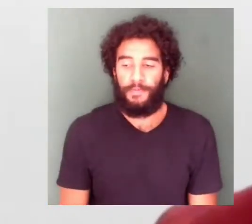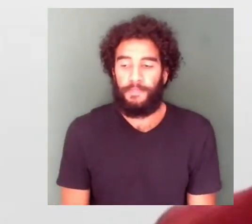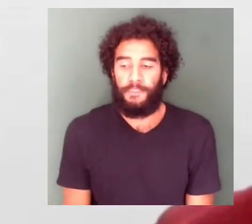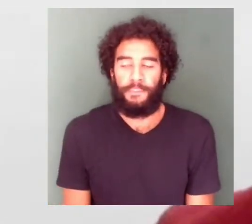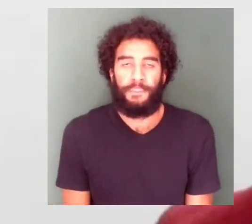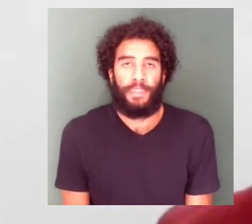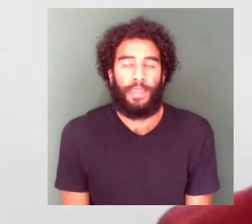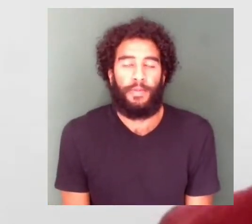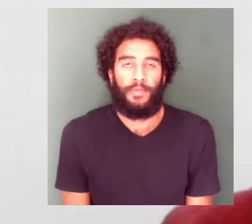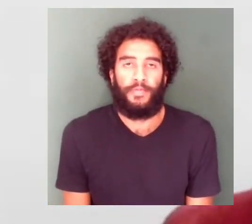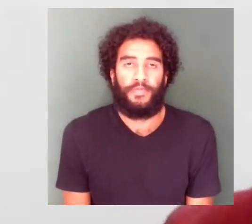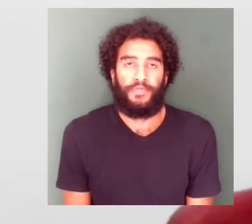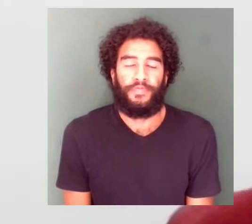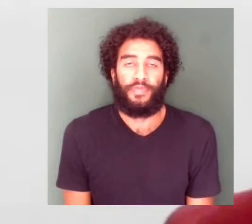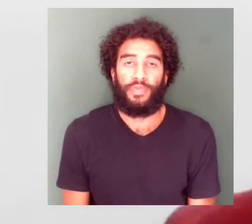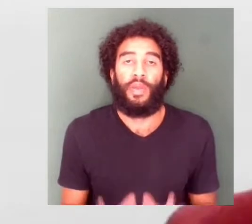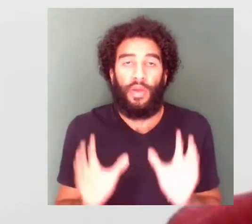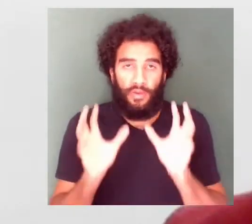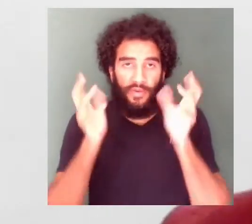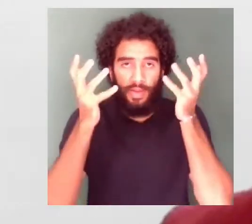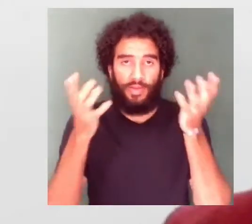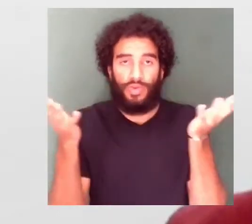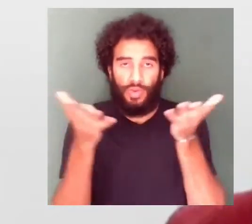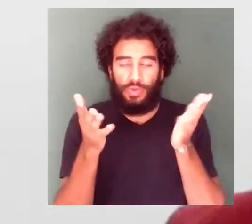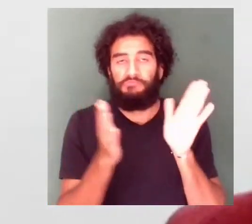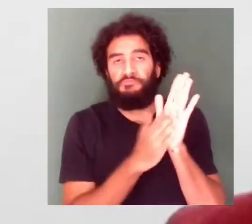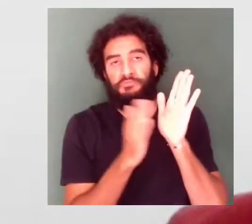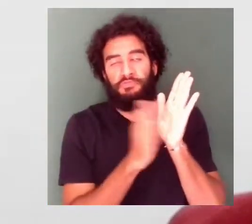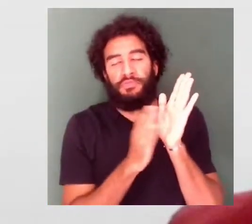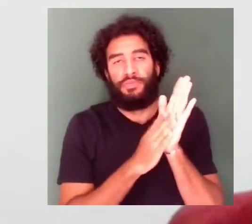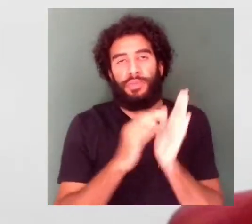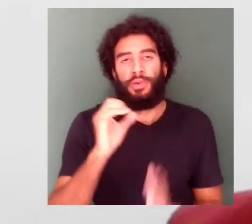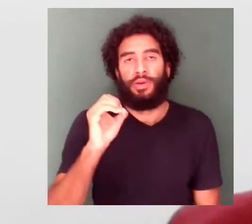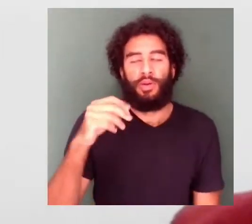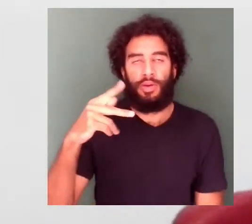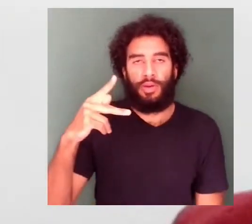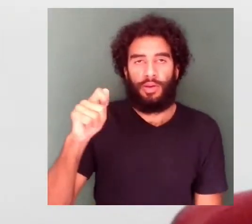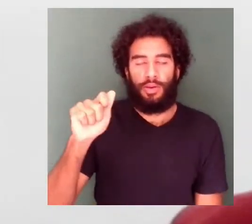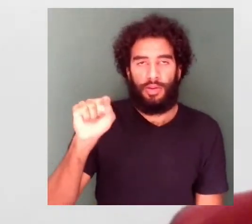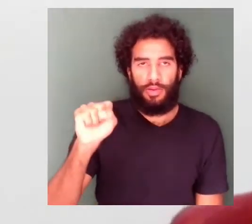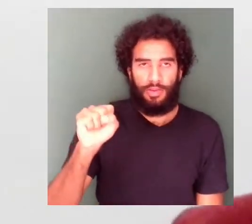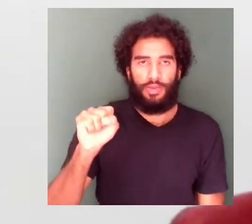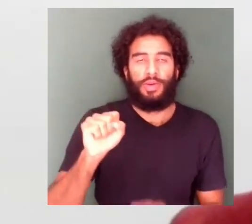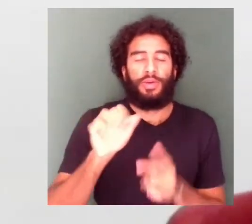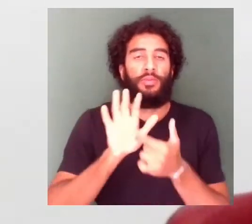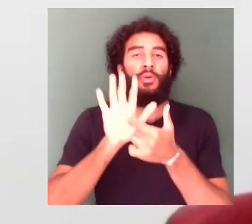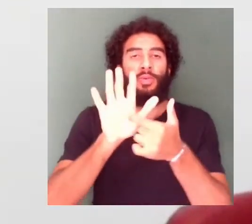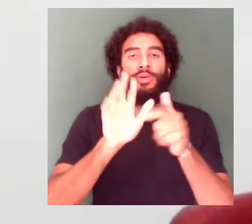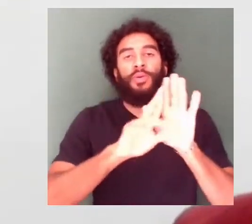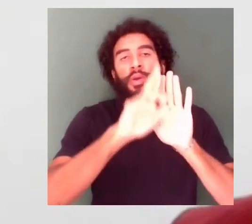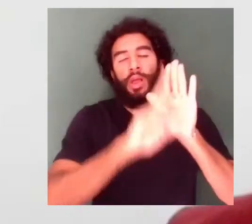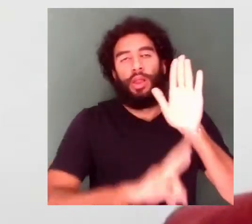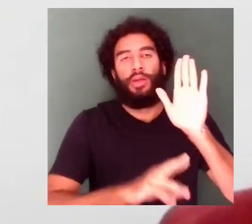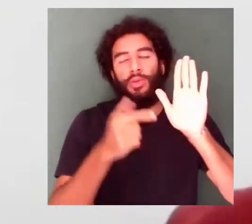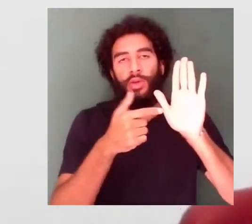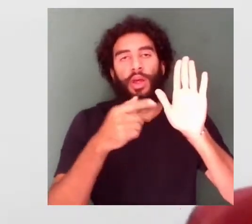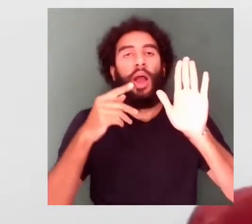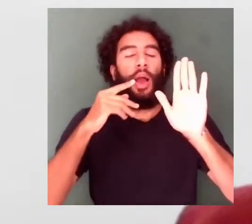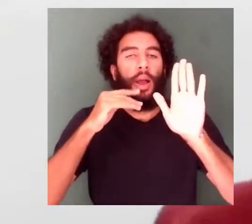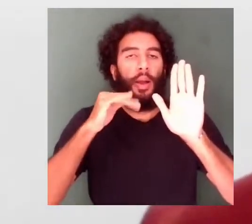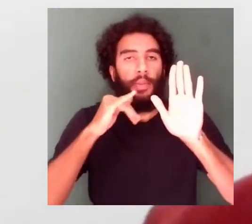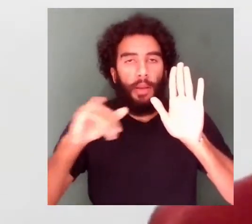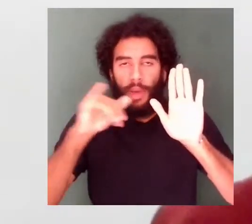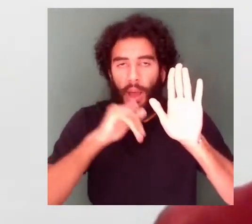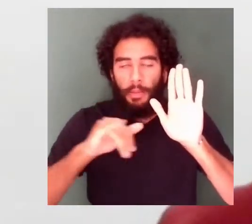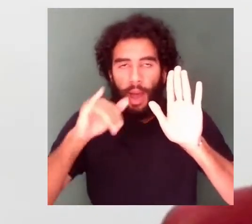being disrespected by the sector. In this event here today, we congratulate OPAS